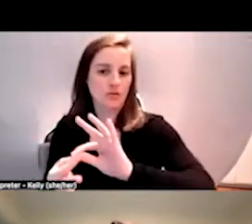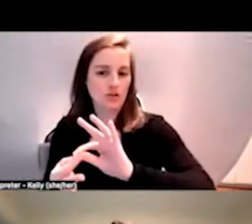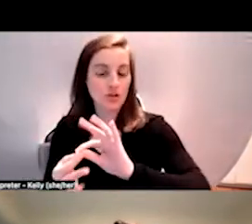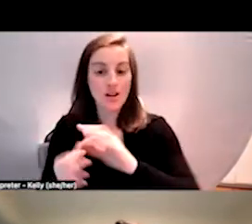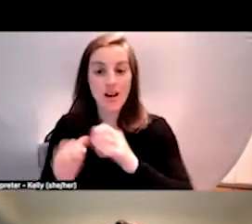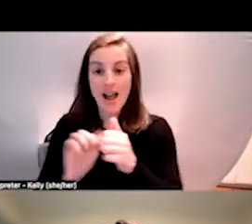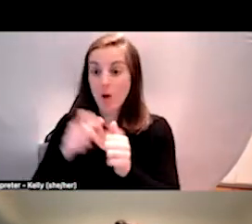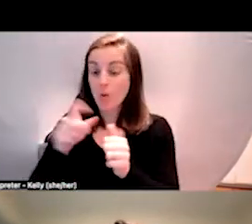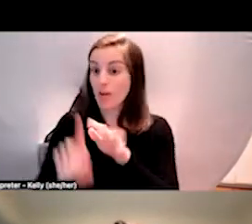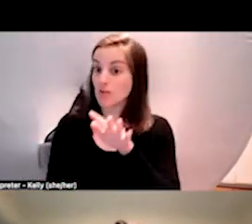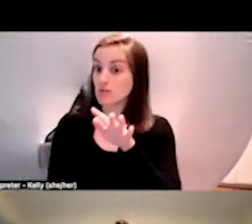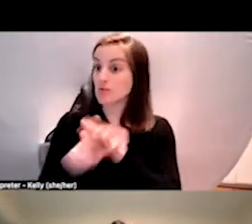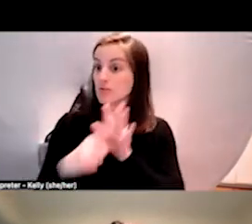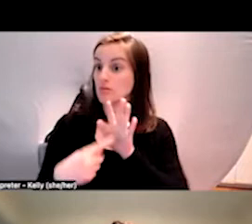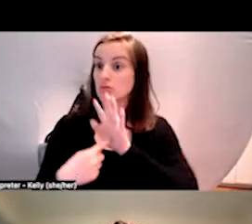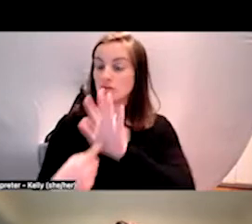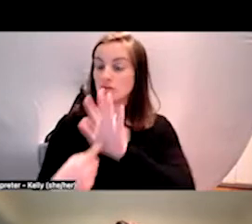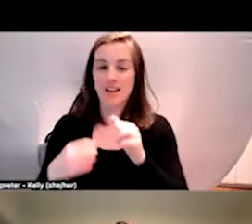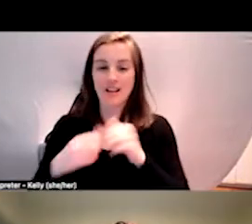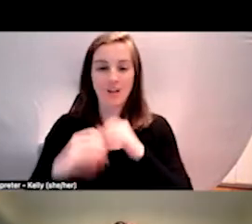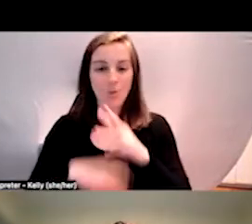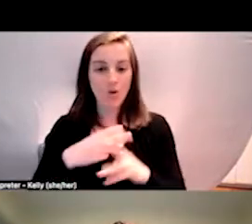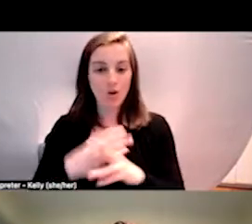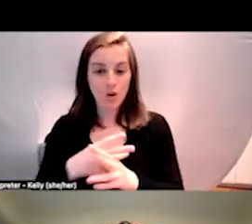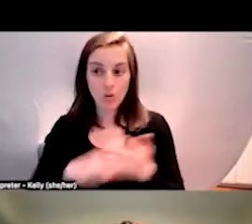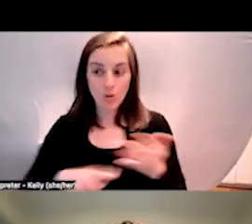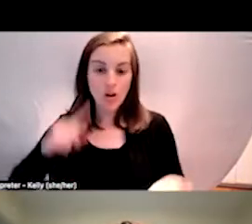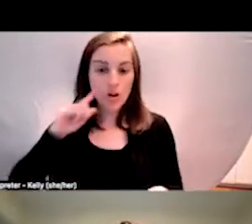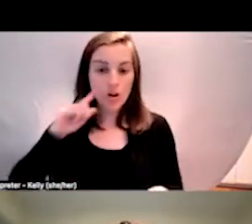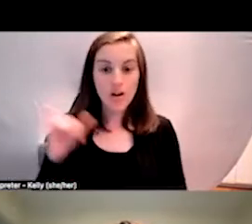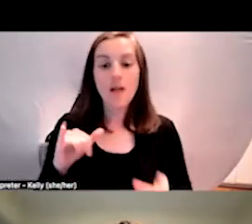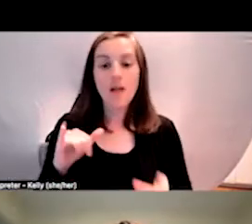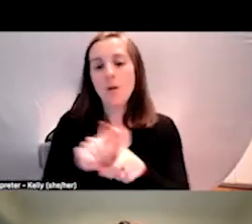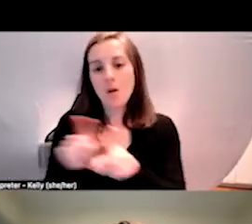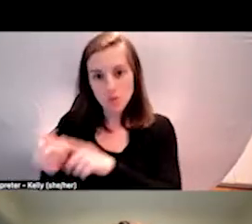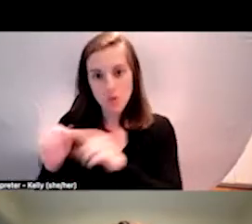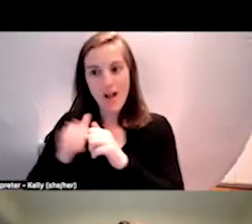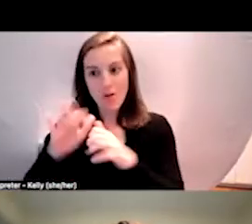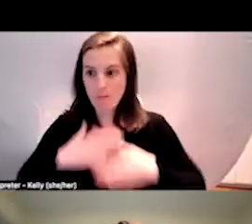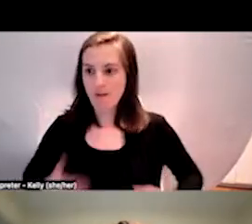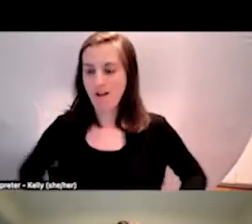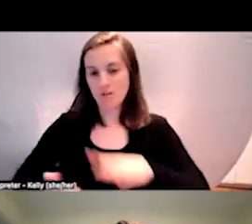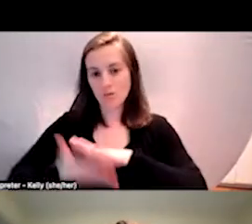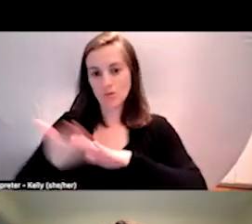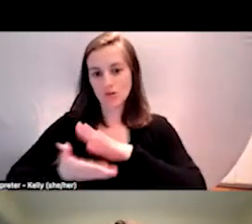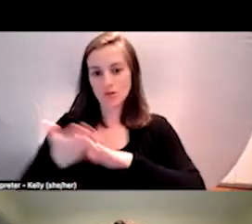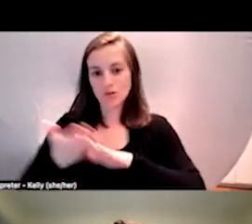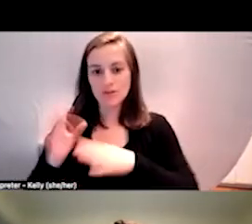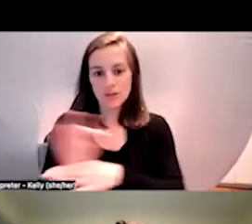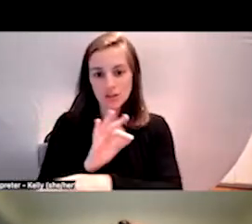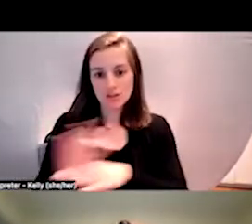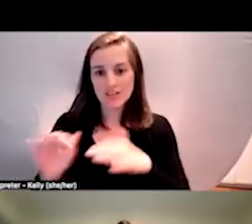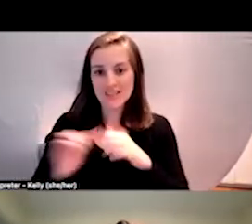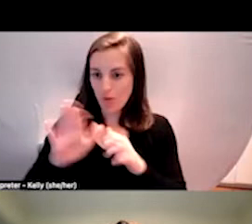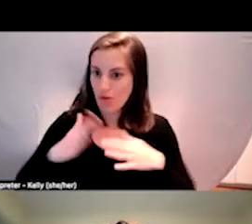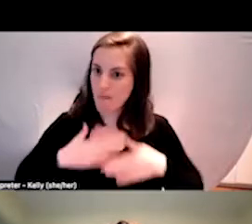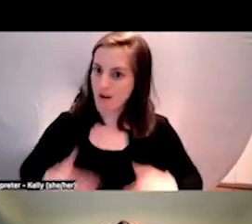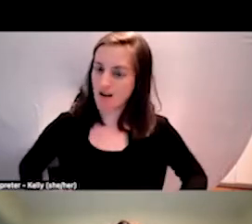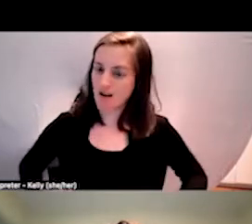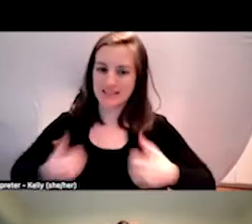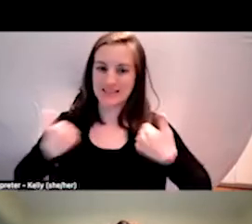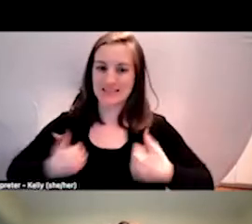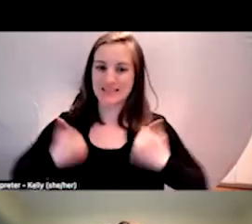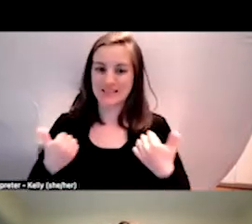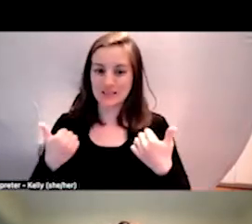exist within the world around gender and sex, and also how their body works and functions and exists, and knowing what that is